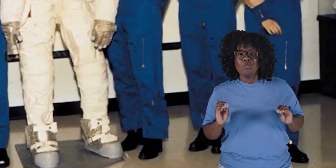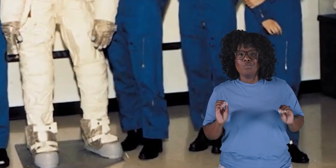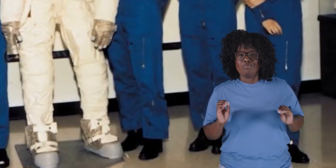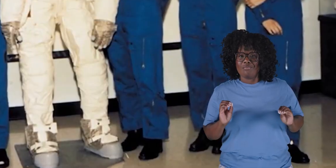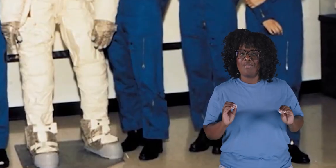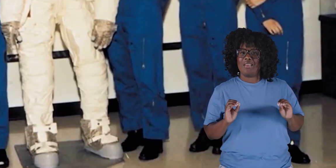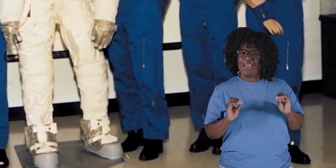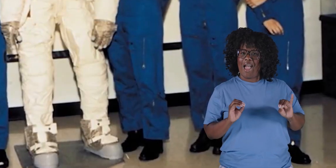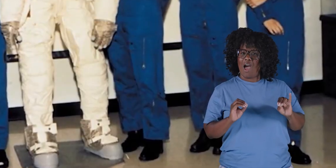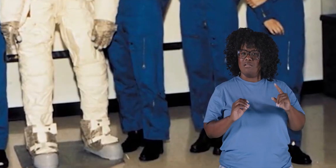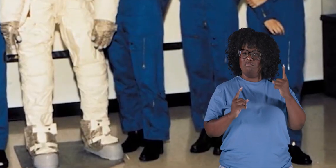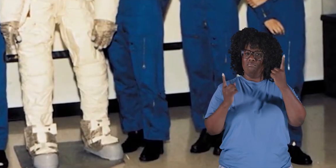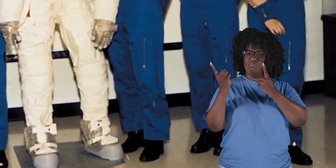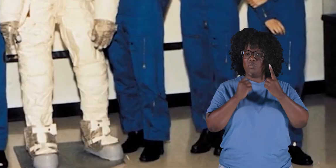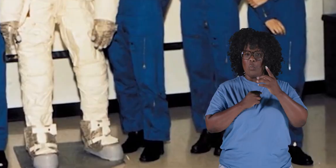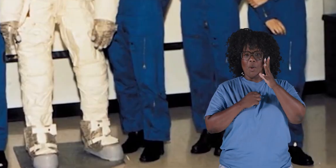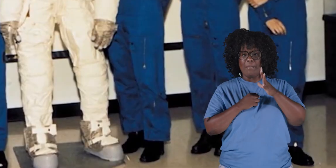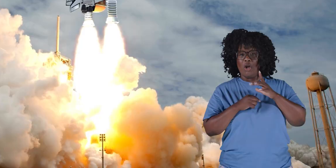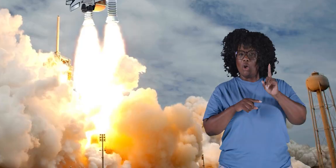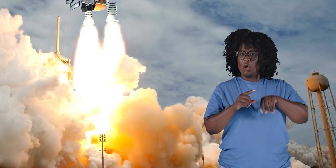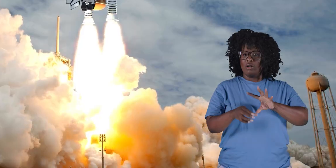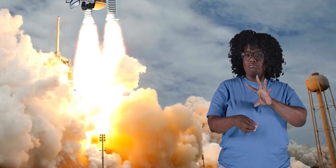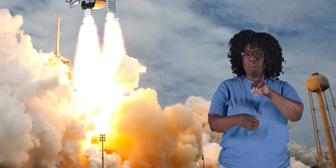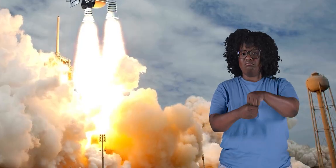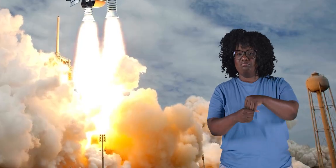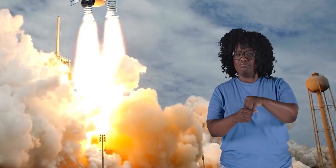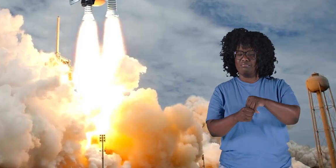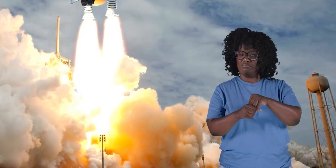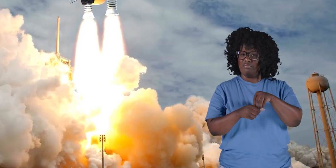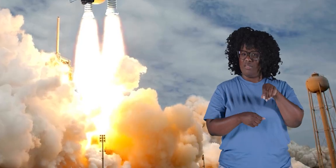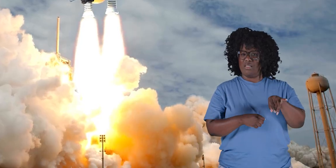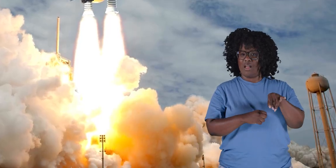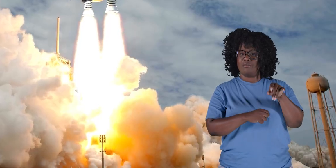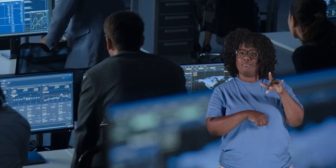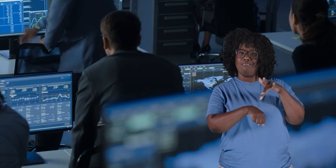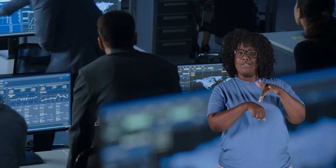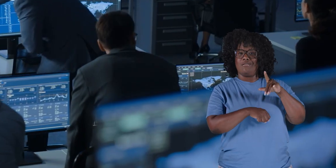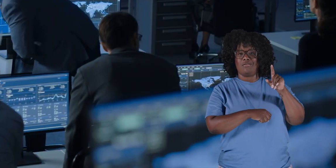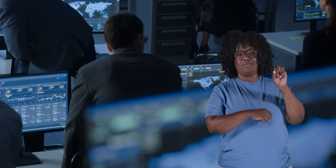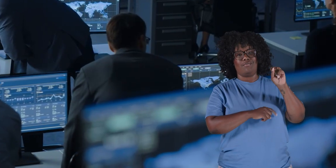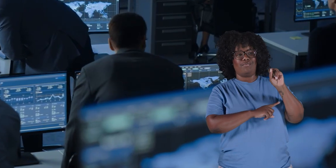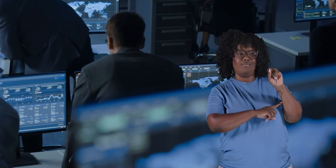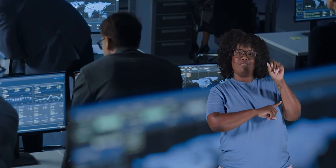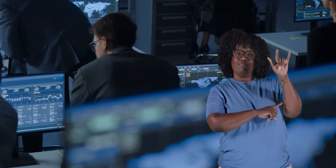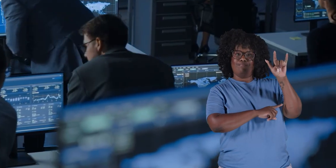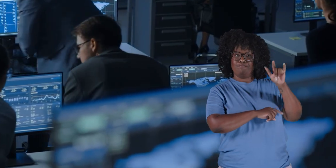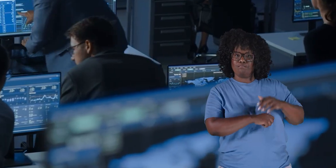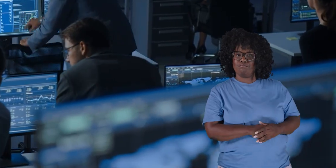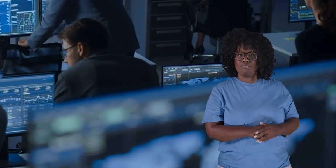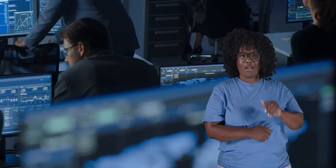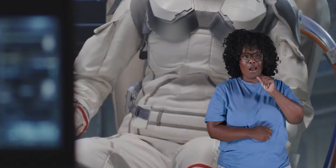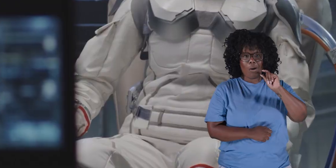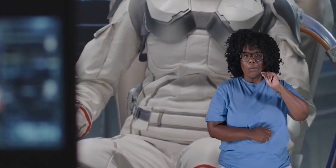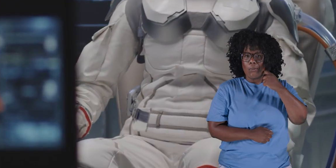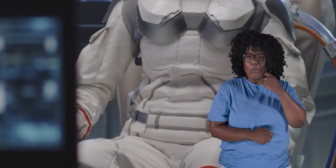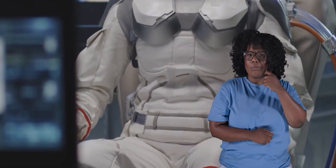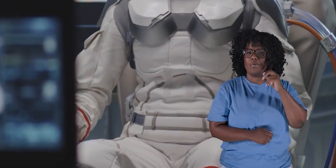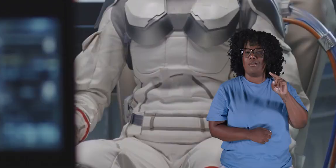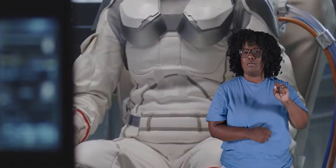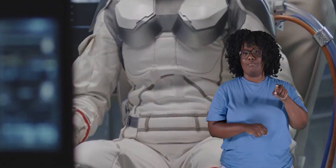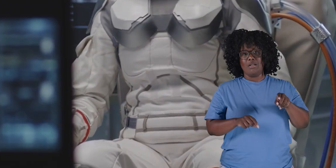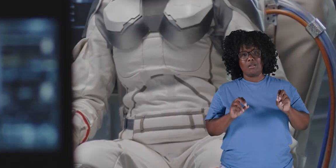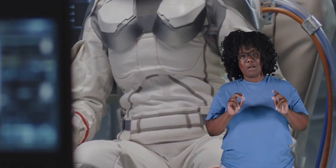at one time claiming that women could not stand the rigors of spaceflight. Not cool, NASA! So,